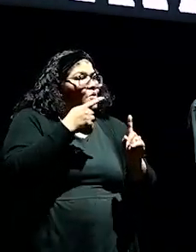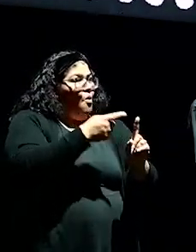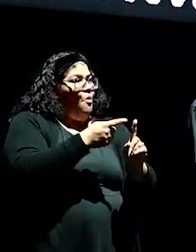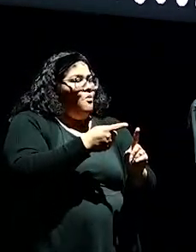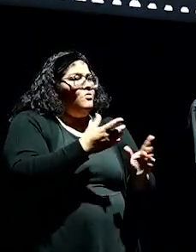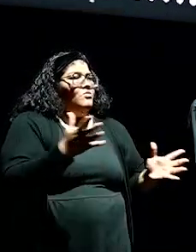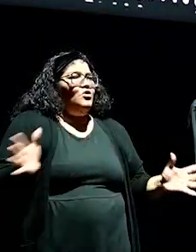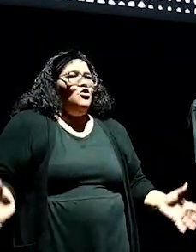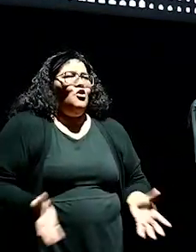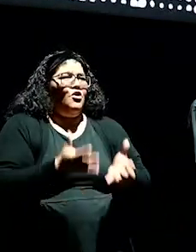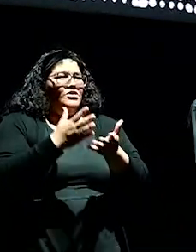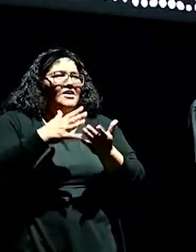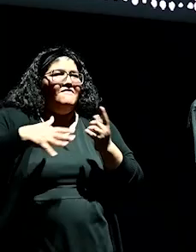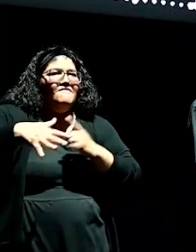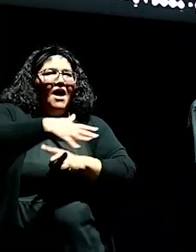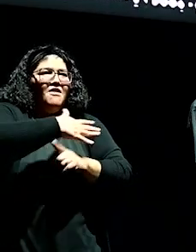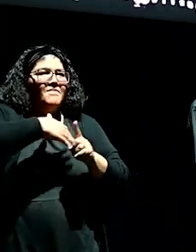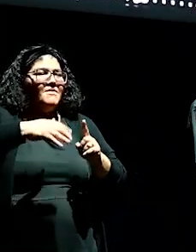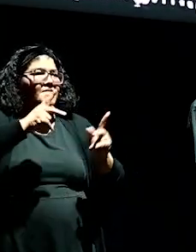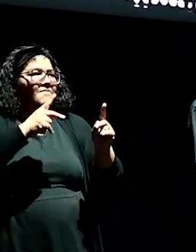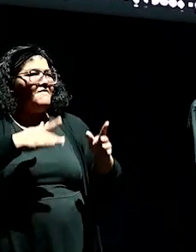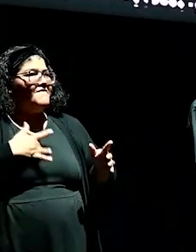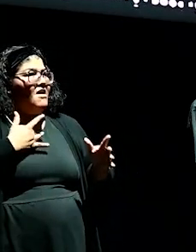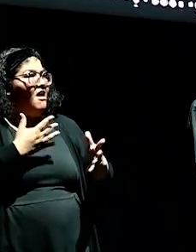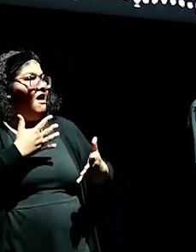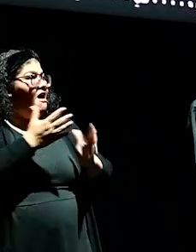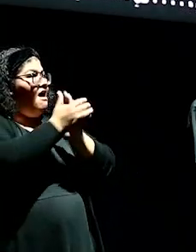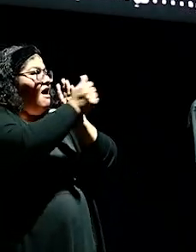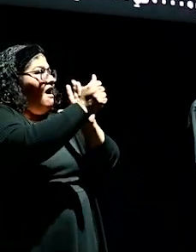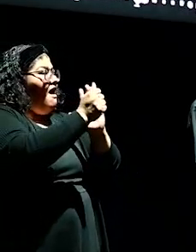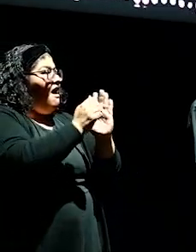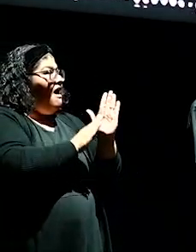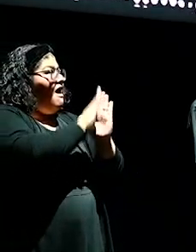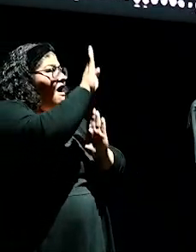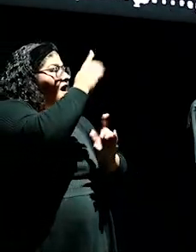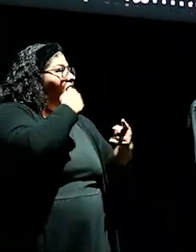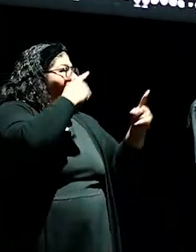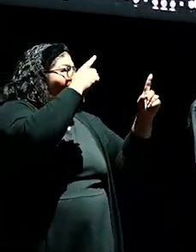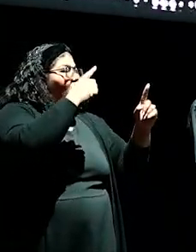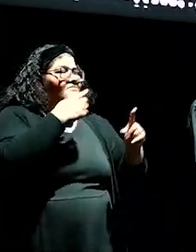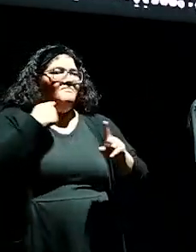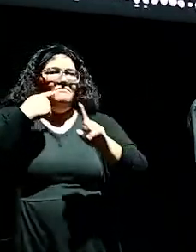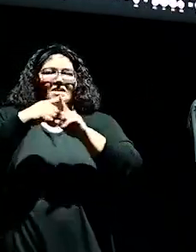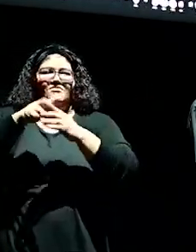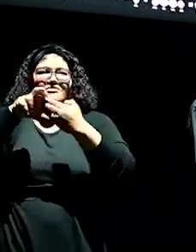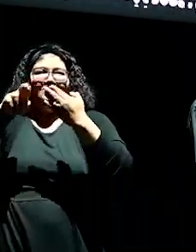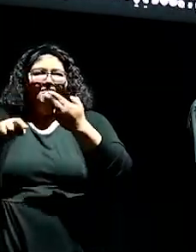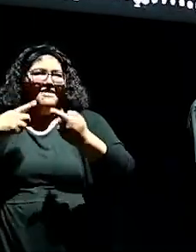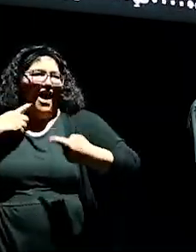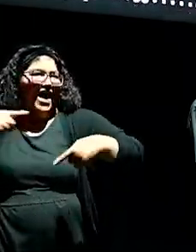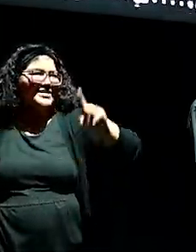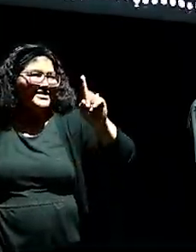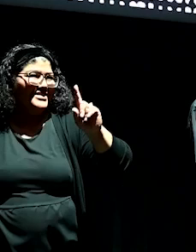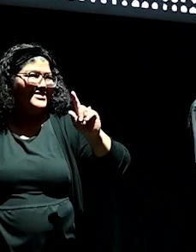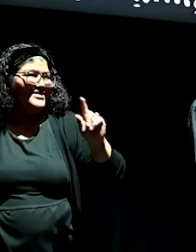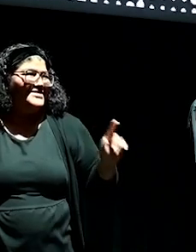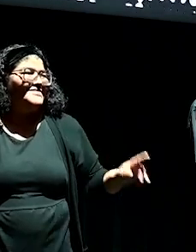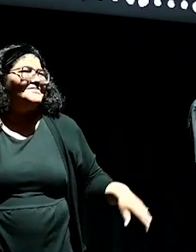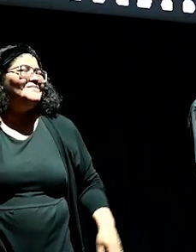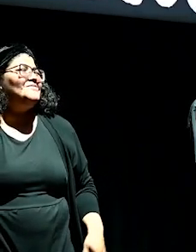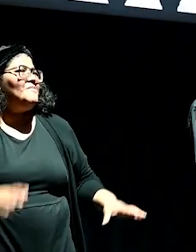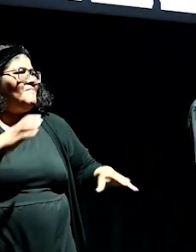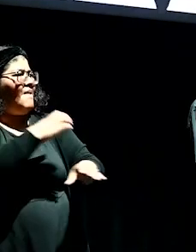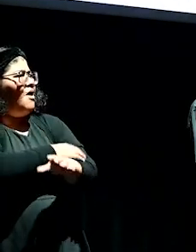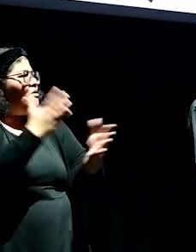environment where talent can thrive while achieving creative excellence. Believing in the power of design to